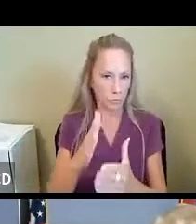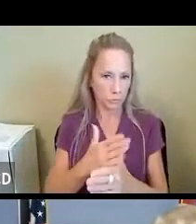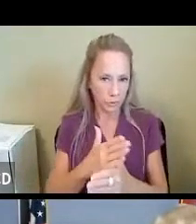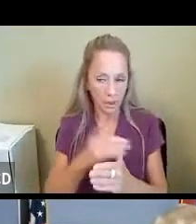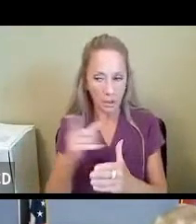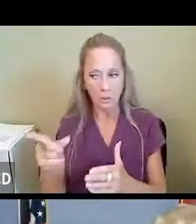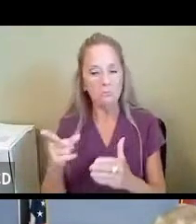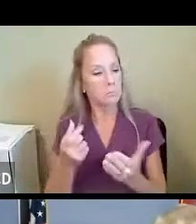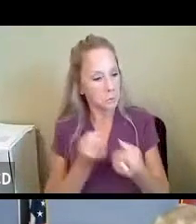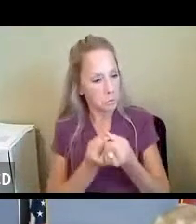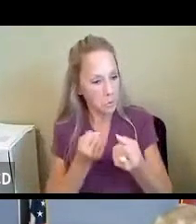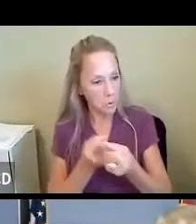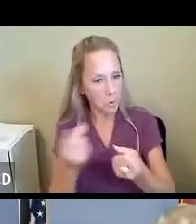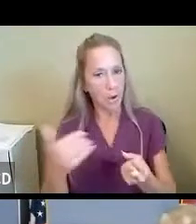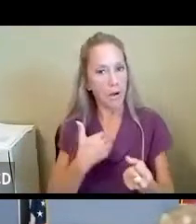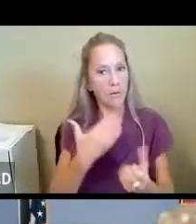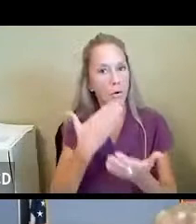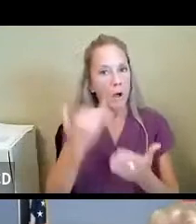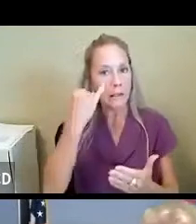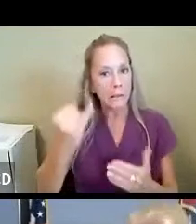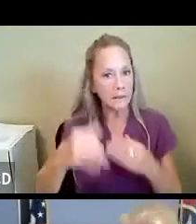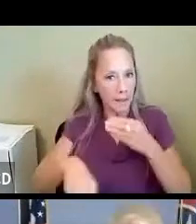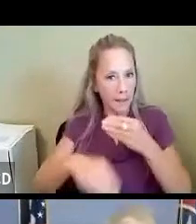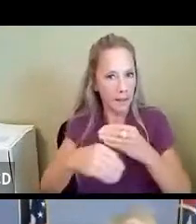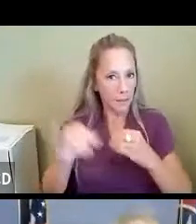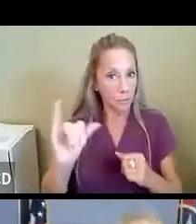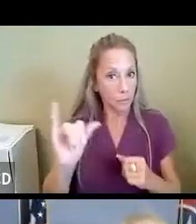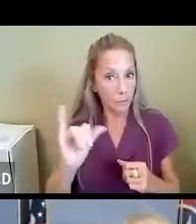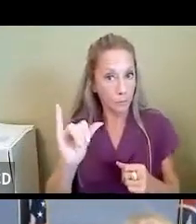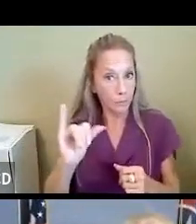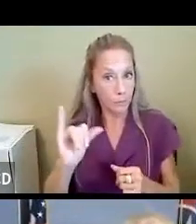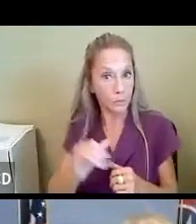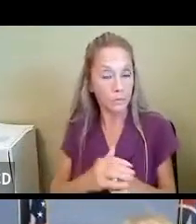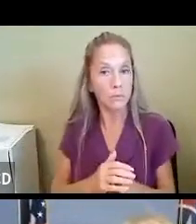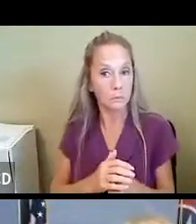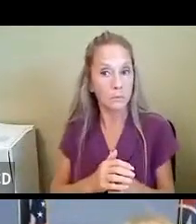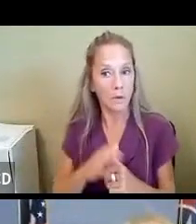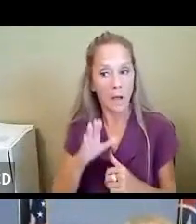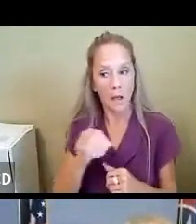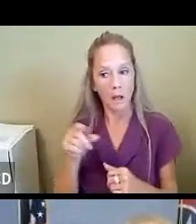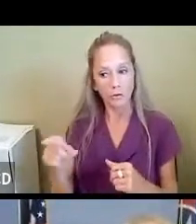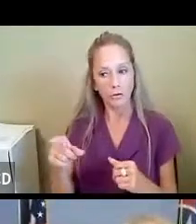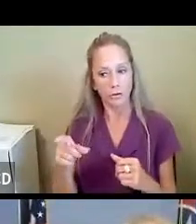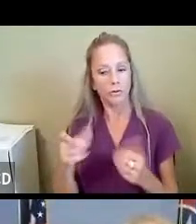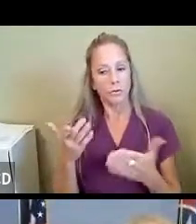had some ideas about it too, and really was able to share broad trends, best